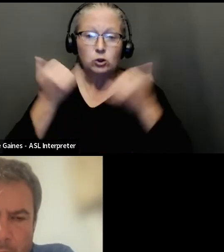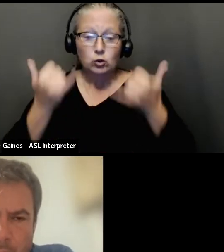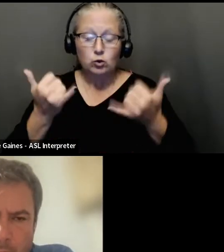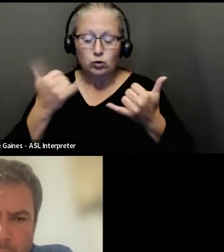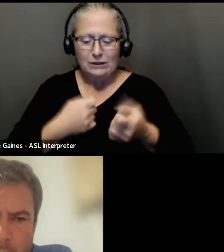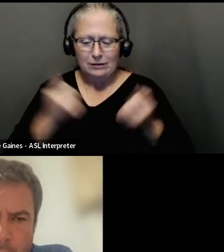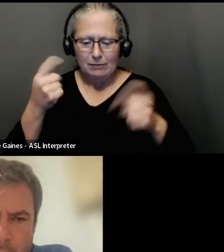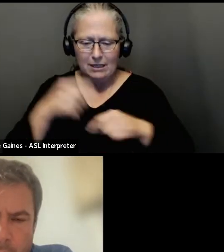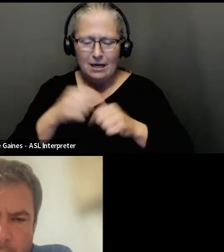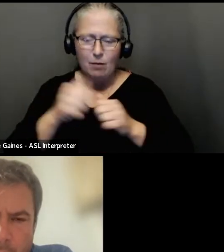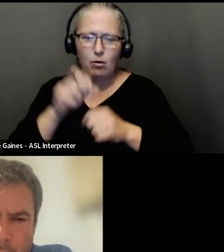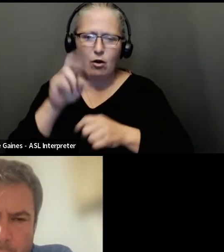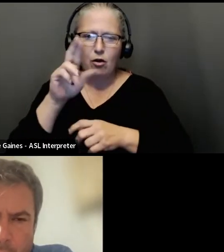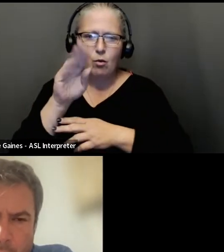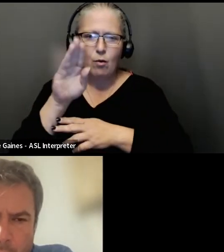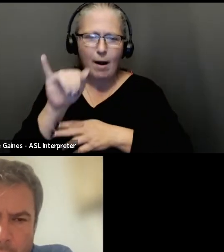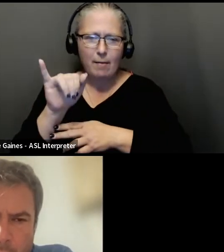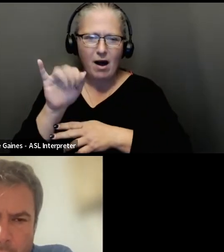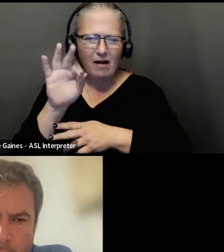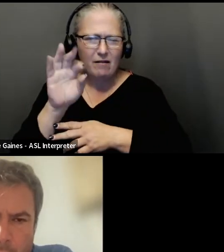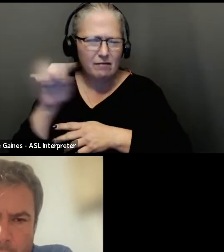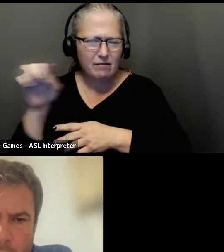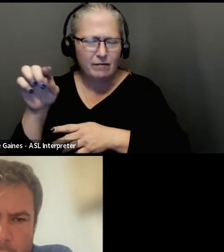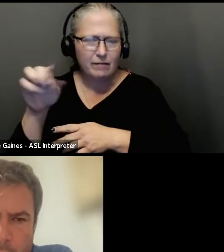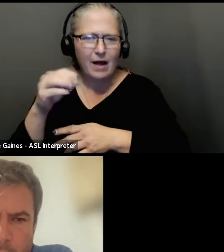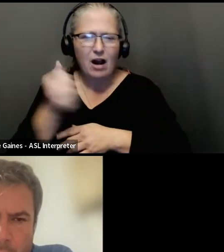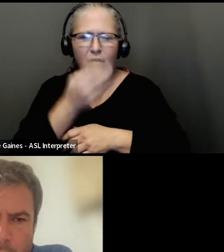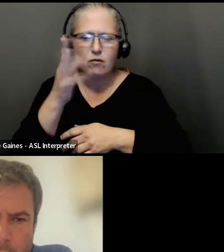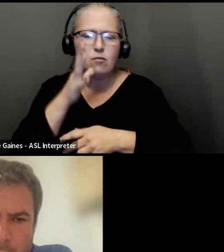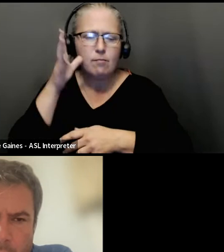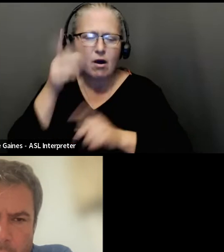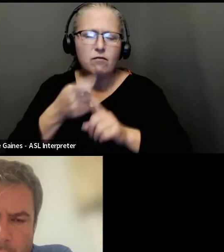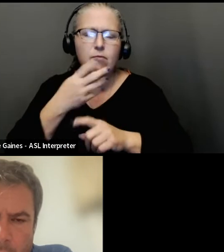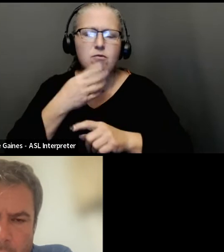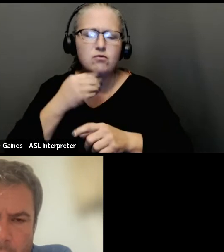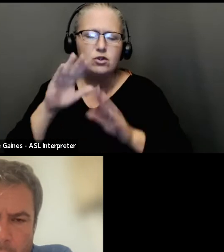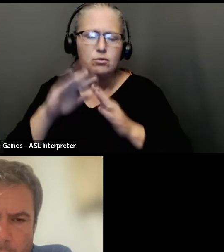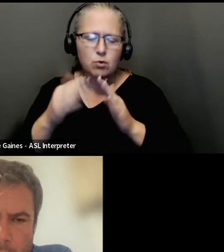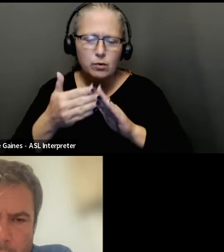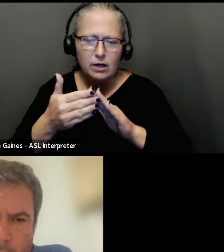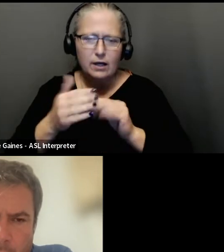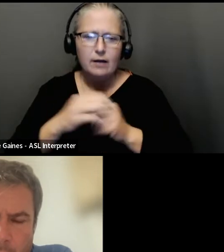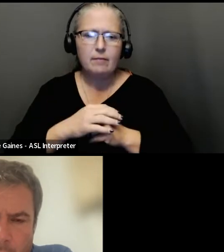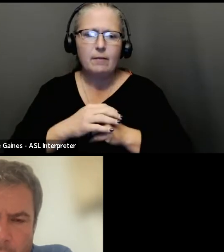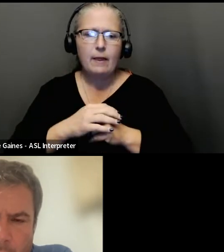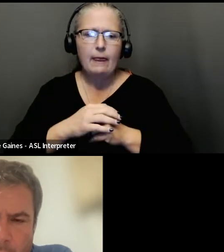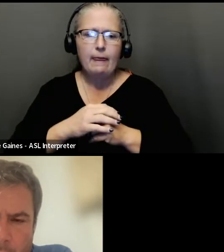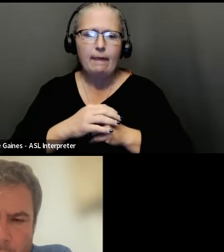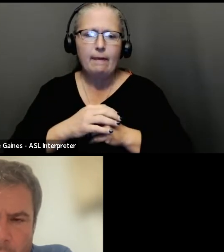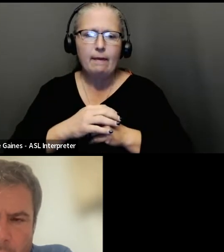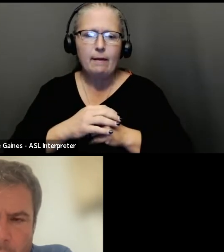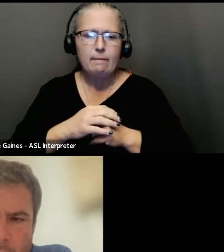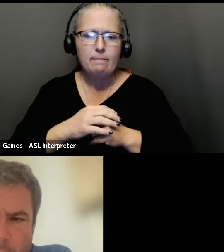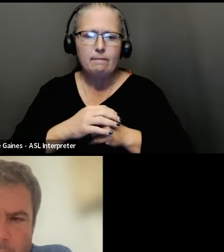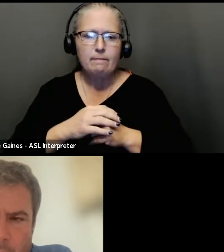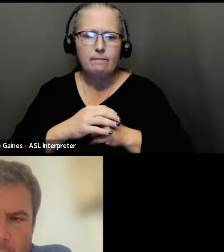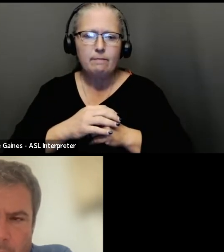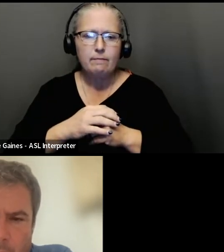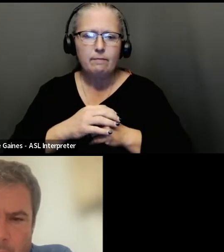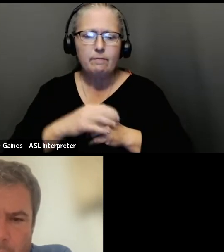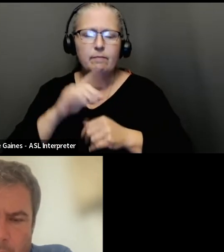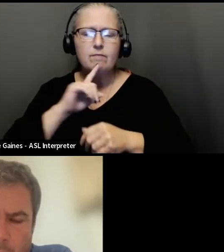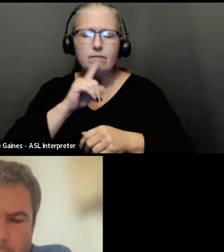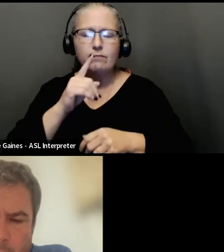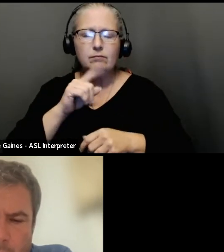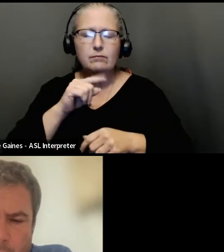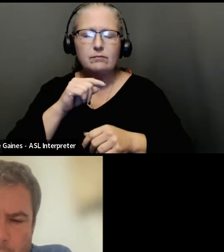spent time with Rabbi Feder and a few parents from the Jewish community. And I am